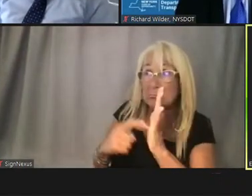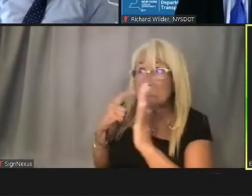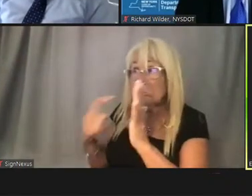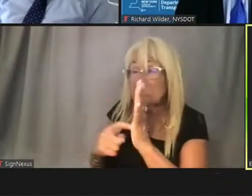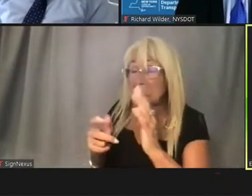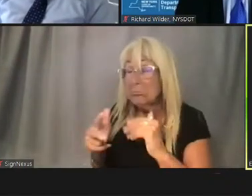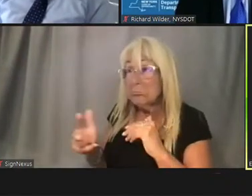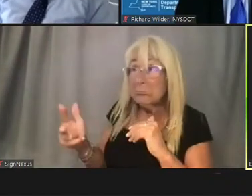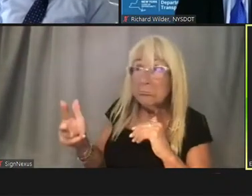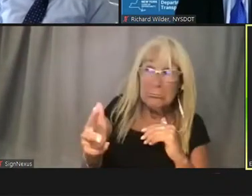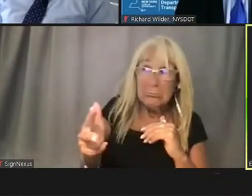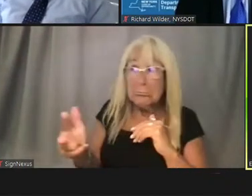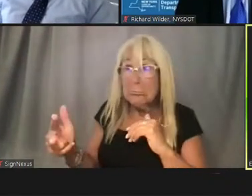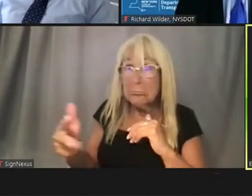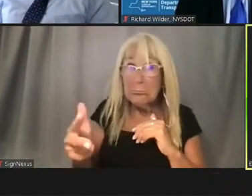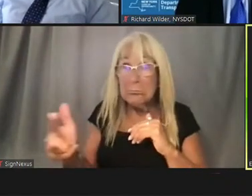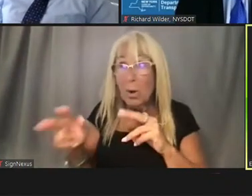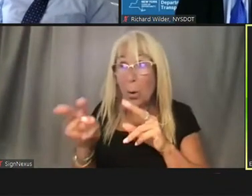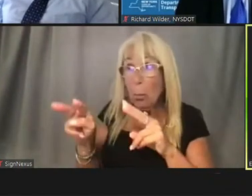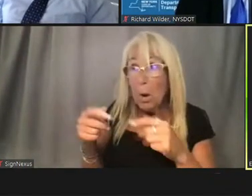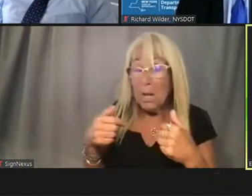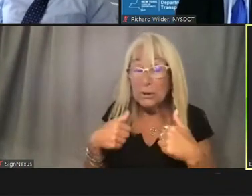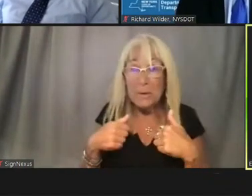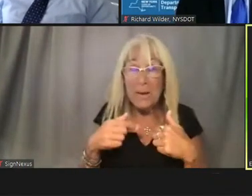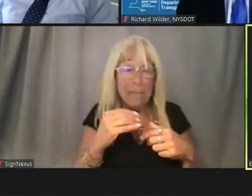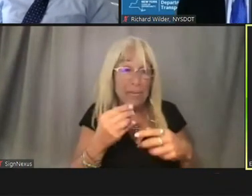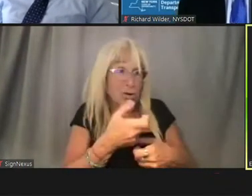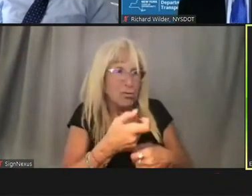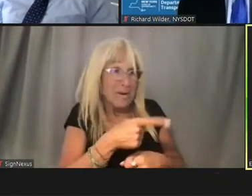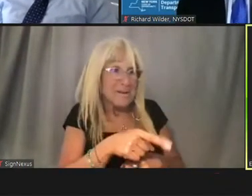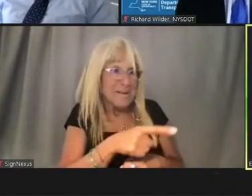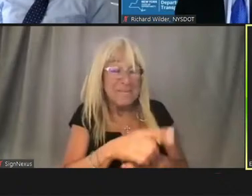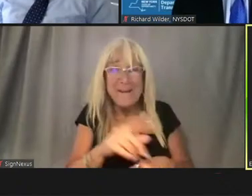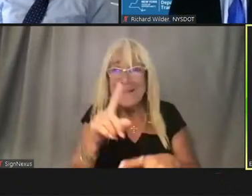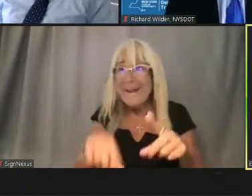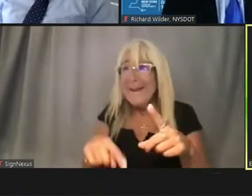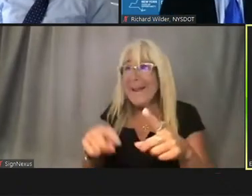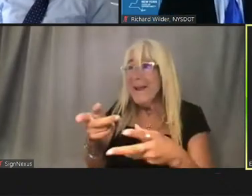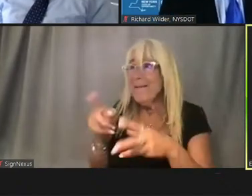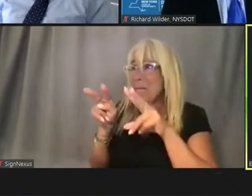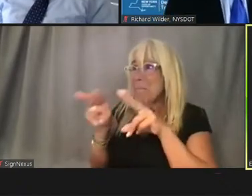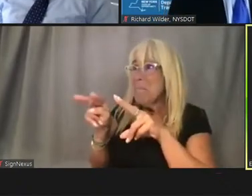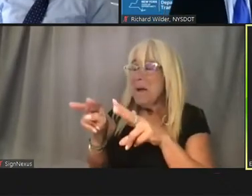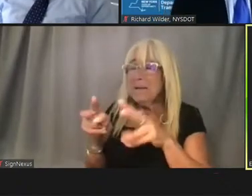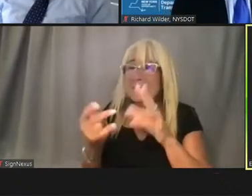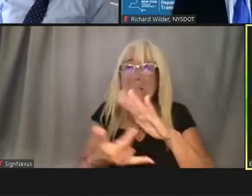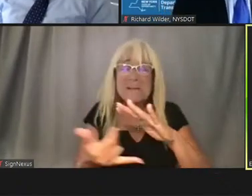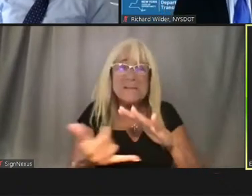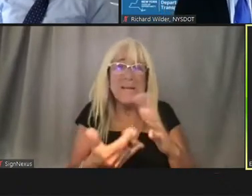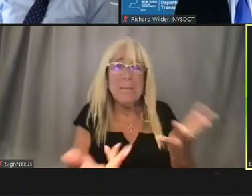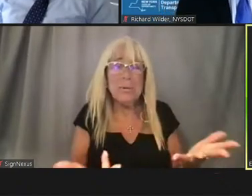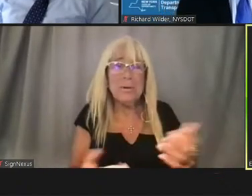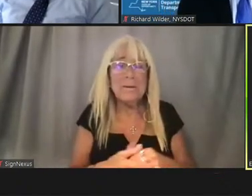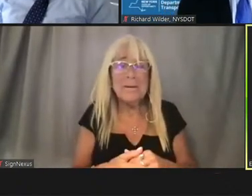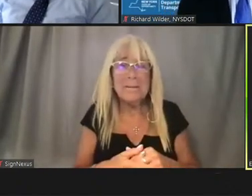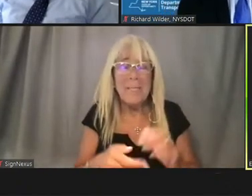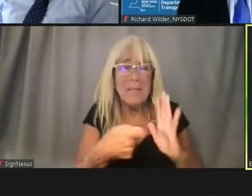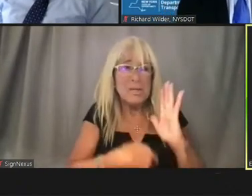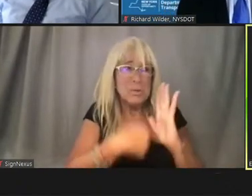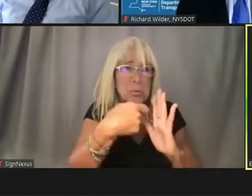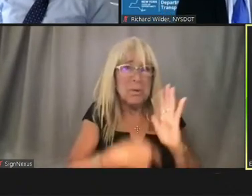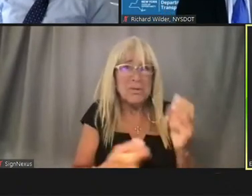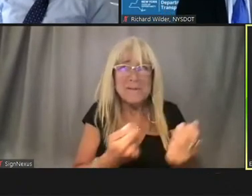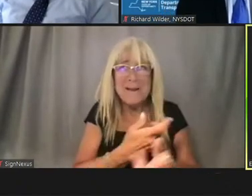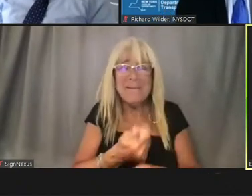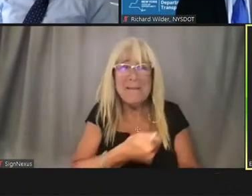and I'm going to trust these same people to monitor that it can't even monitor the Subway's right the switches and everything else